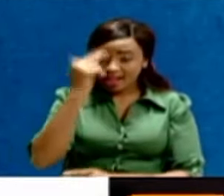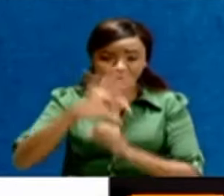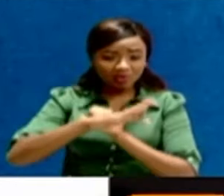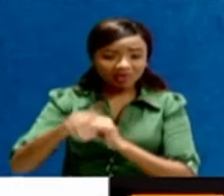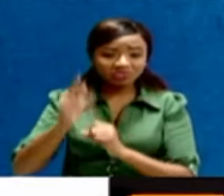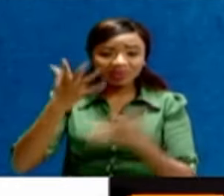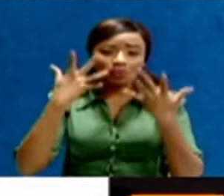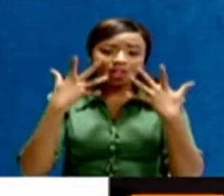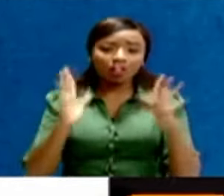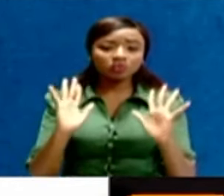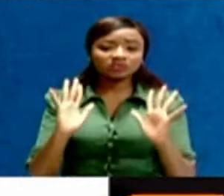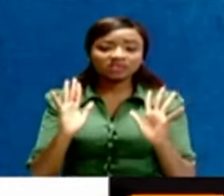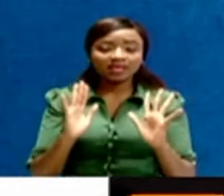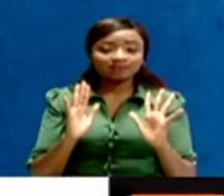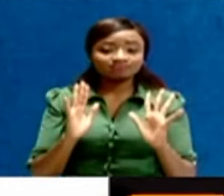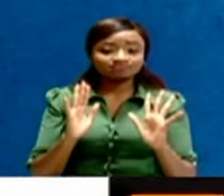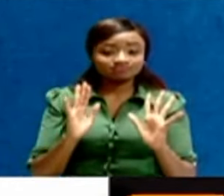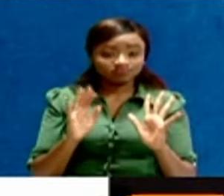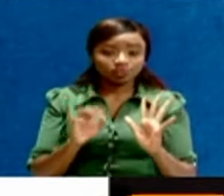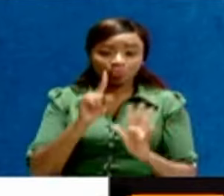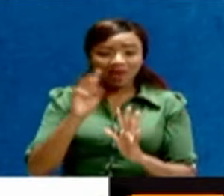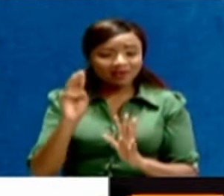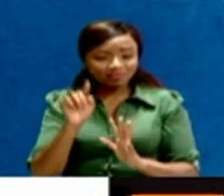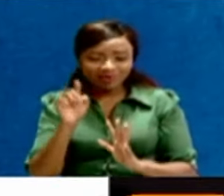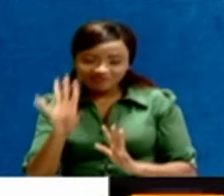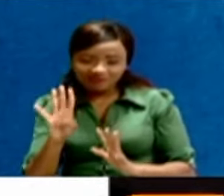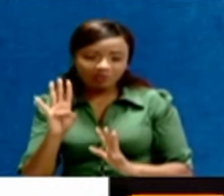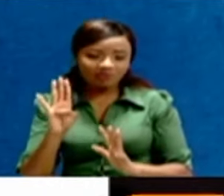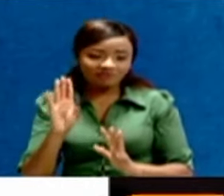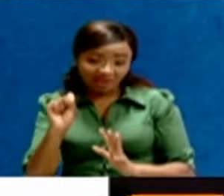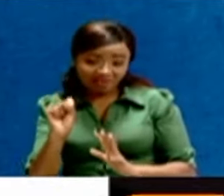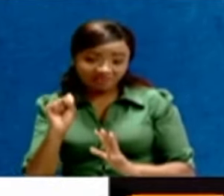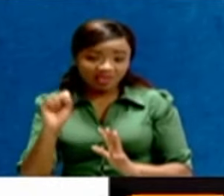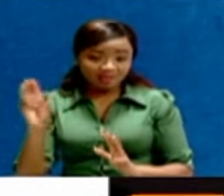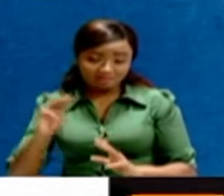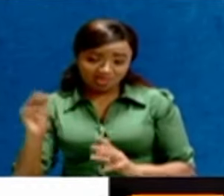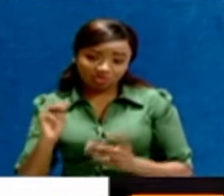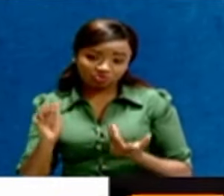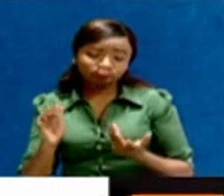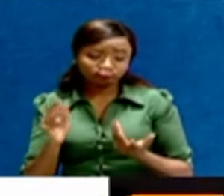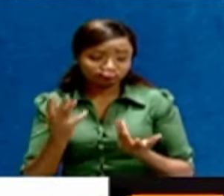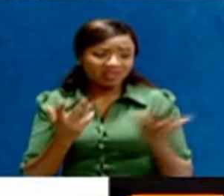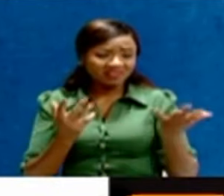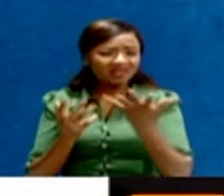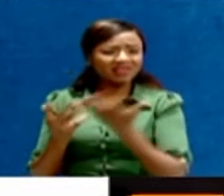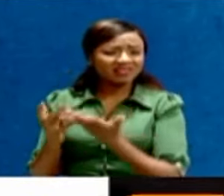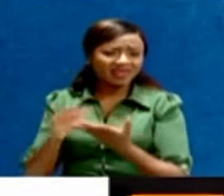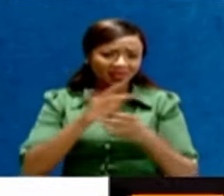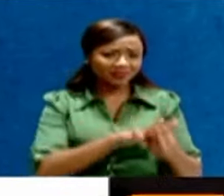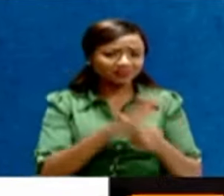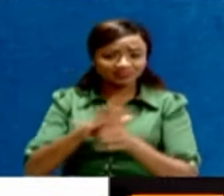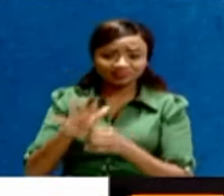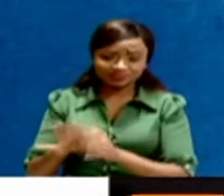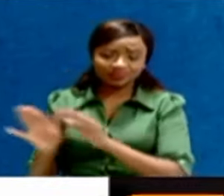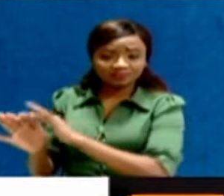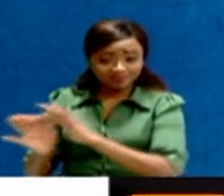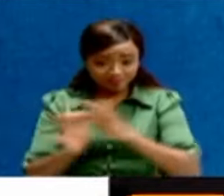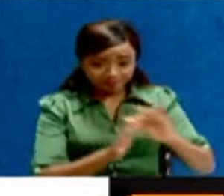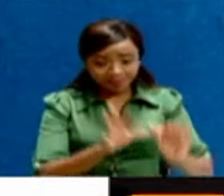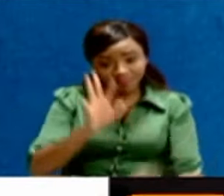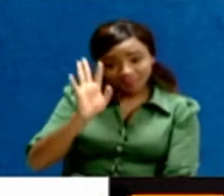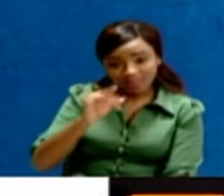So really, the problem was this. And I'm glad that you read the tweets from the Kenyans so that I can be able to demystify it further. If